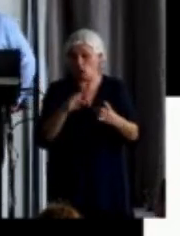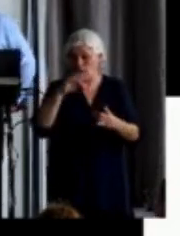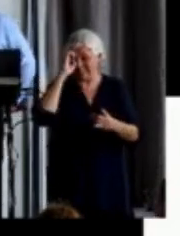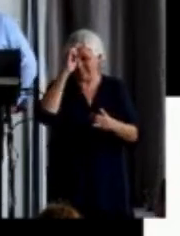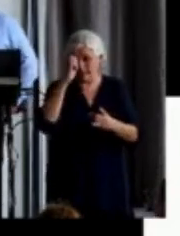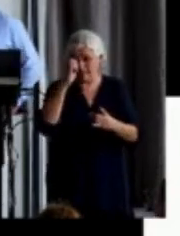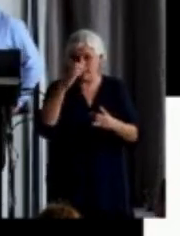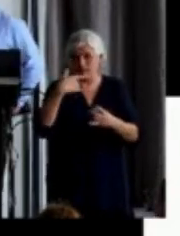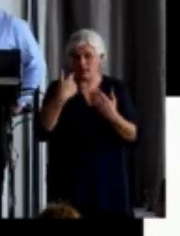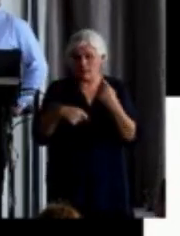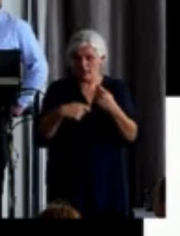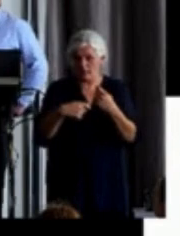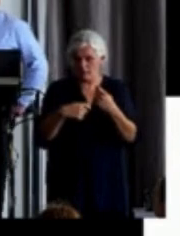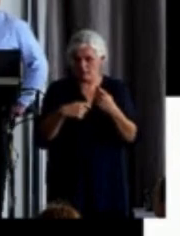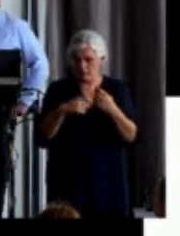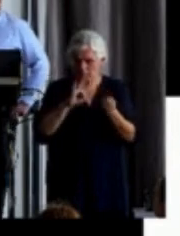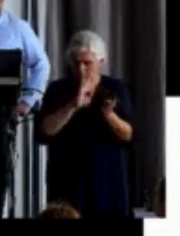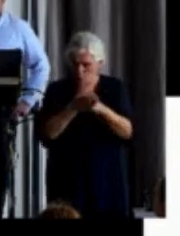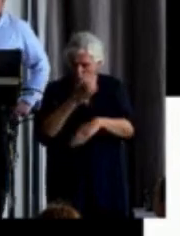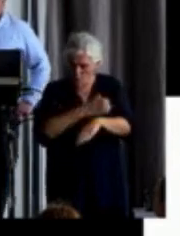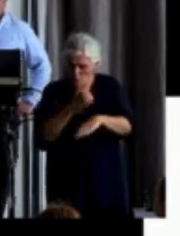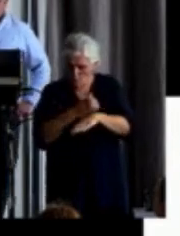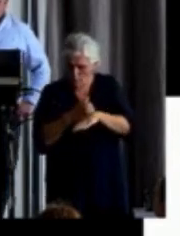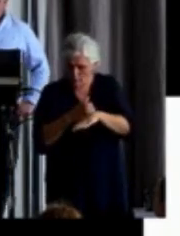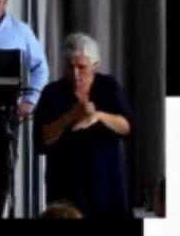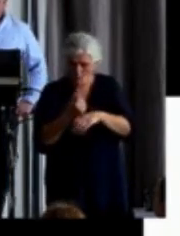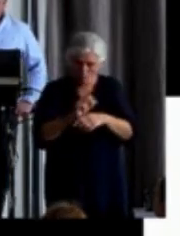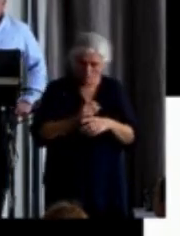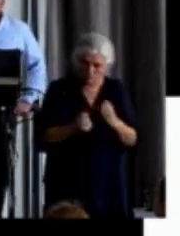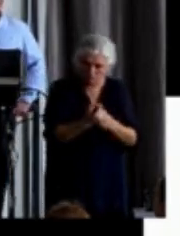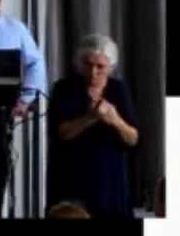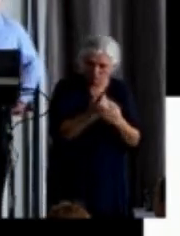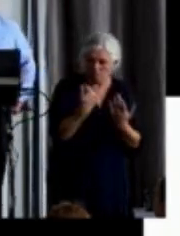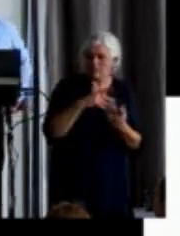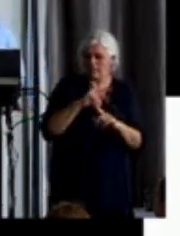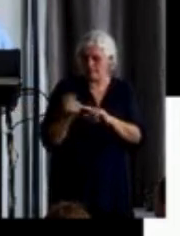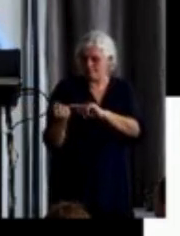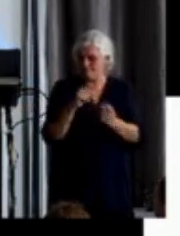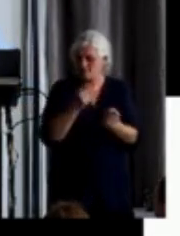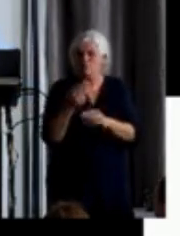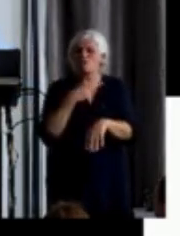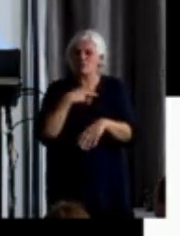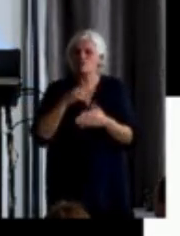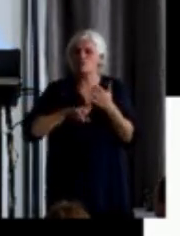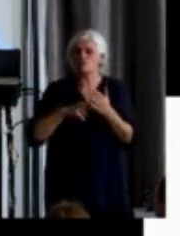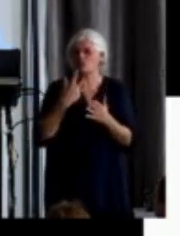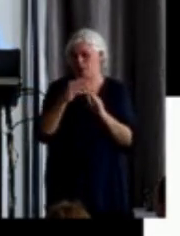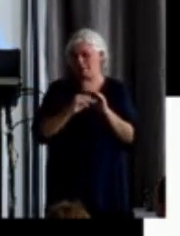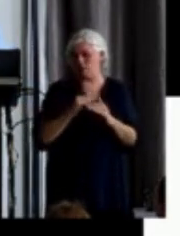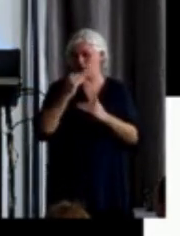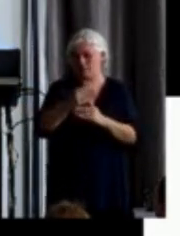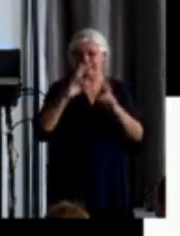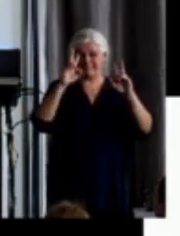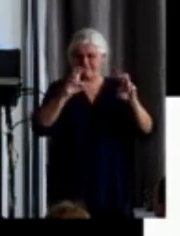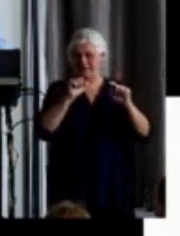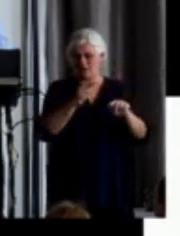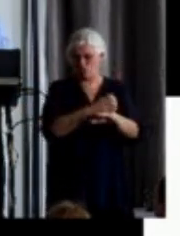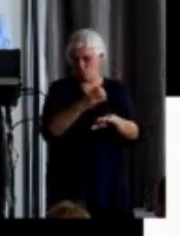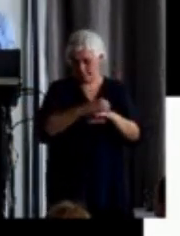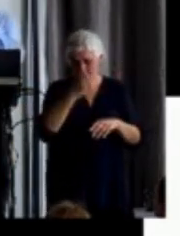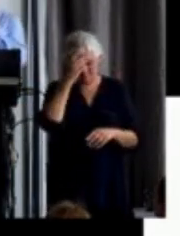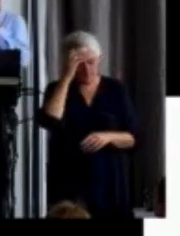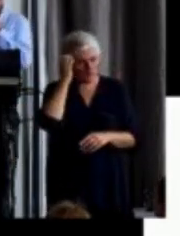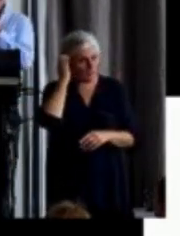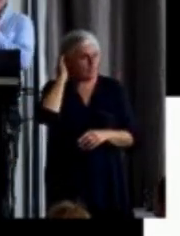into a chronic condition, and it can go back and forth like that. But generally, it's usually 3 months.